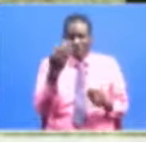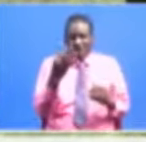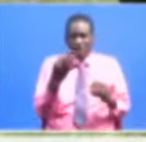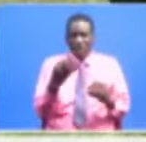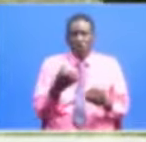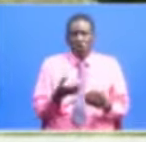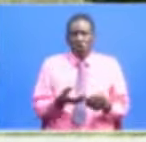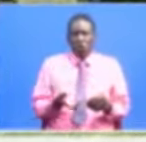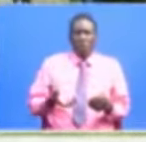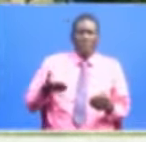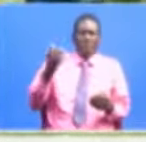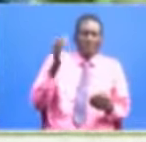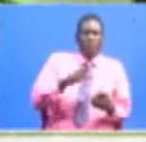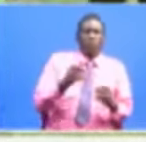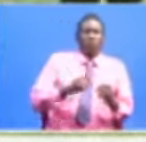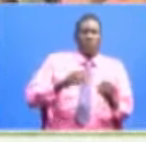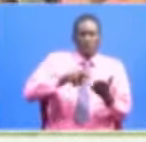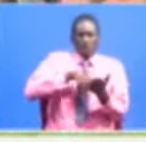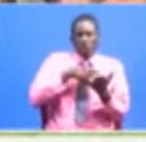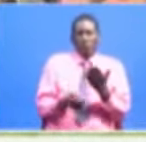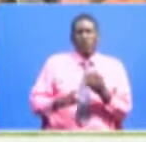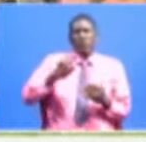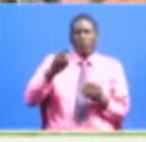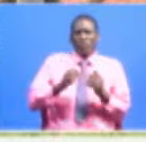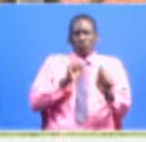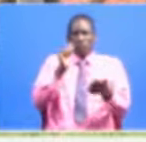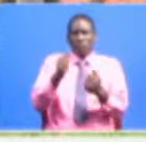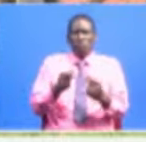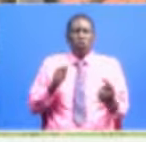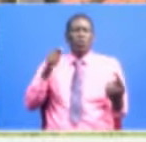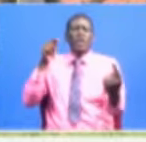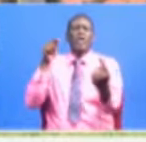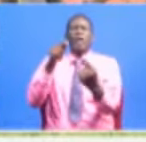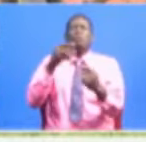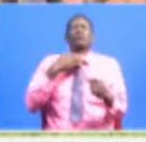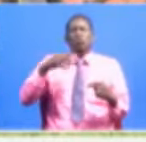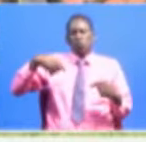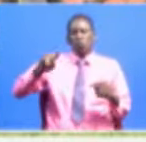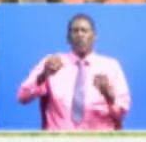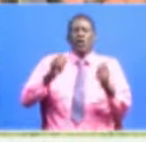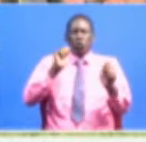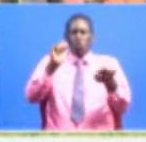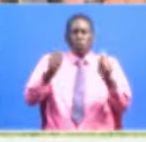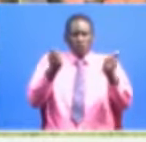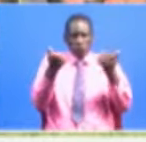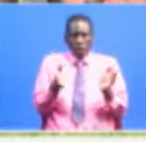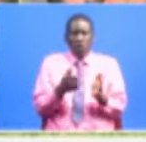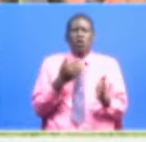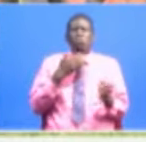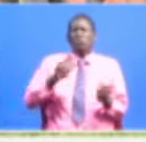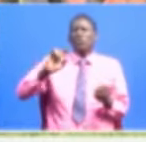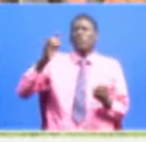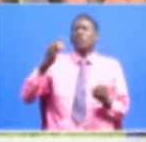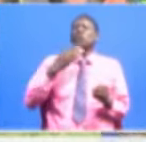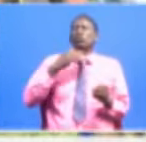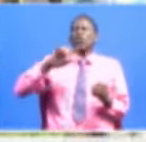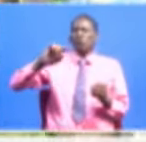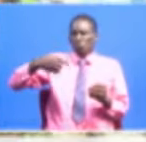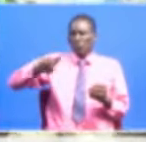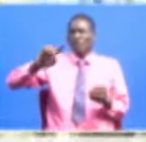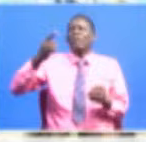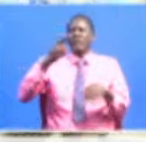their first match. Sisi, whatever we are aiming at, we want to win this tournament. We want to win for the first time. We can say